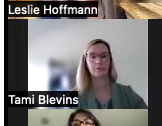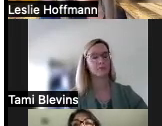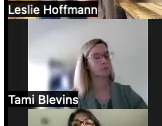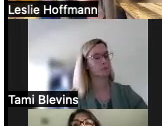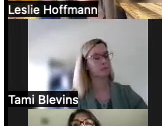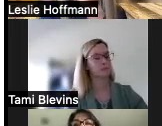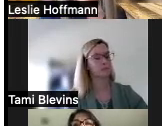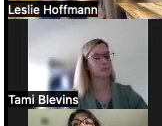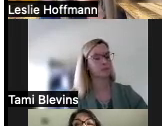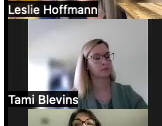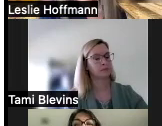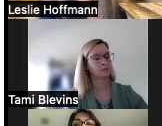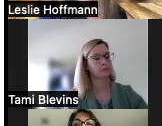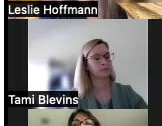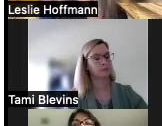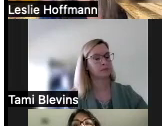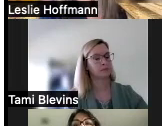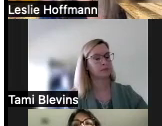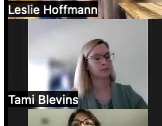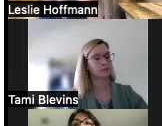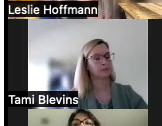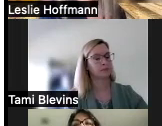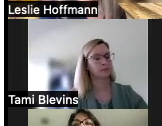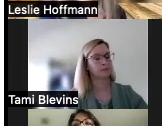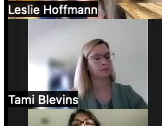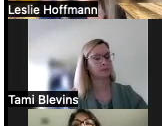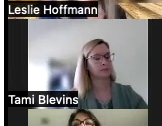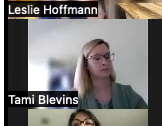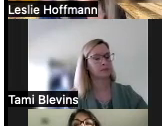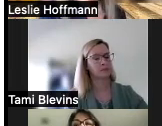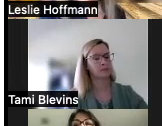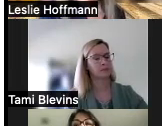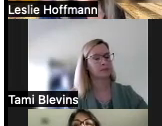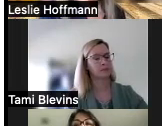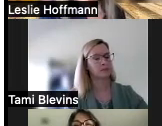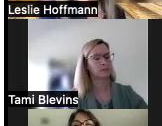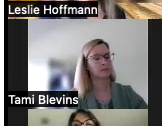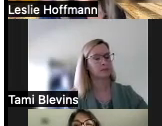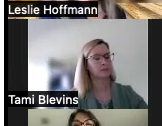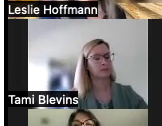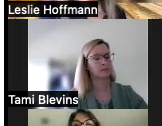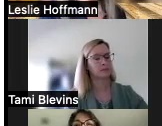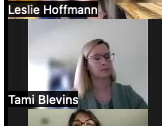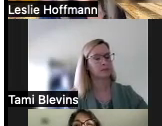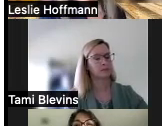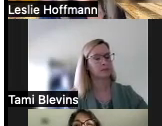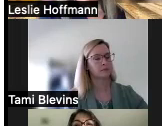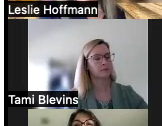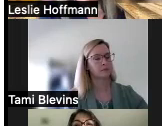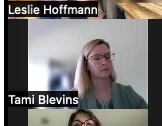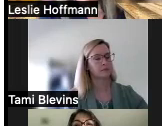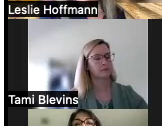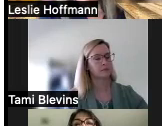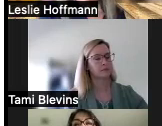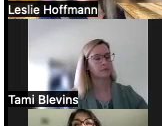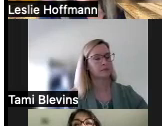promote change through collaborative teams that include staff at all levels and engages the team in problem solving that